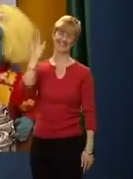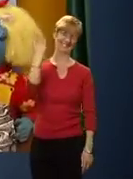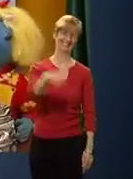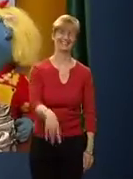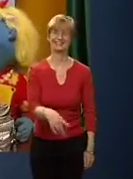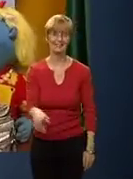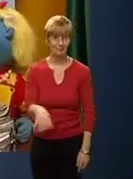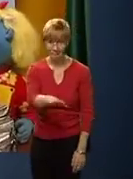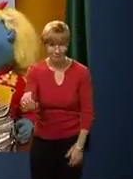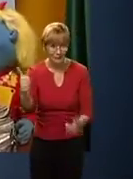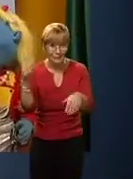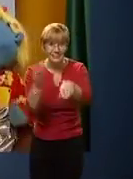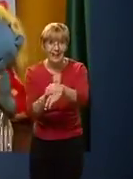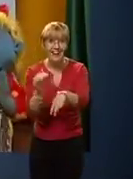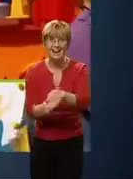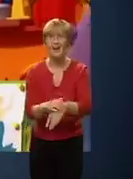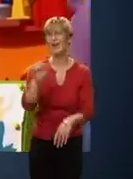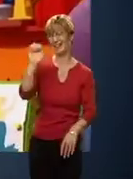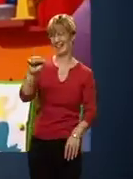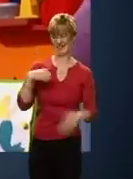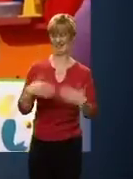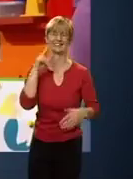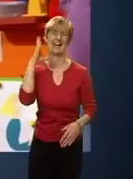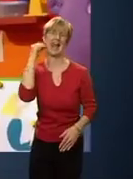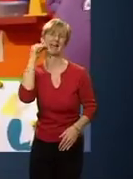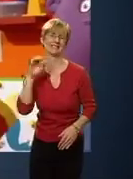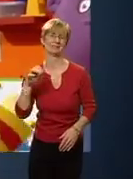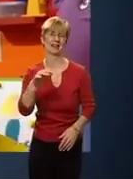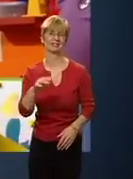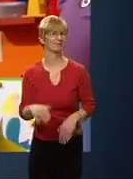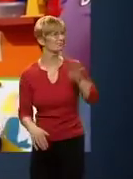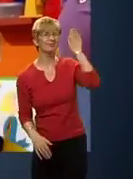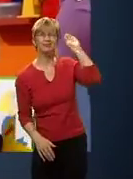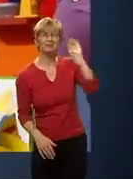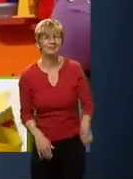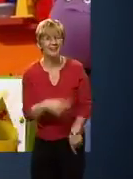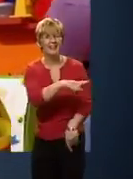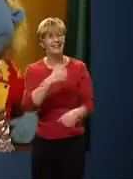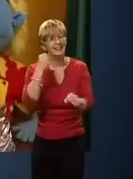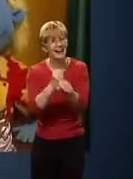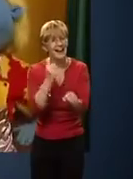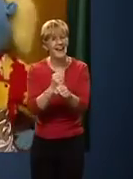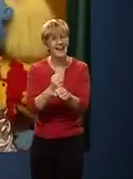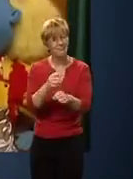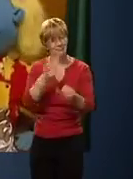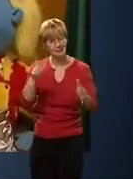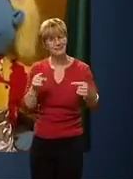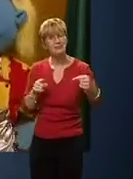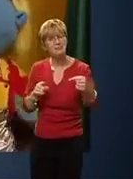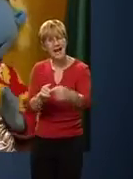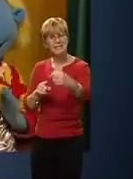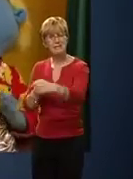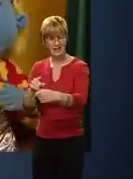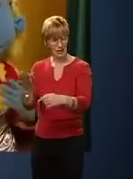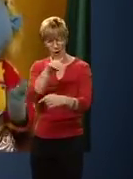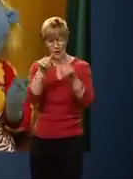you had a good time? Yeah, I've seen a lemon spider. That was your game, Max.